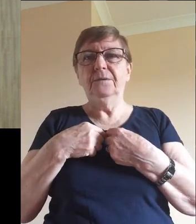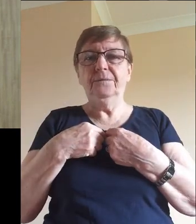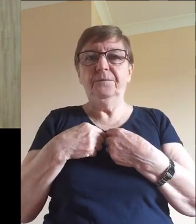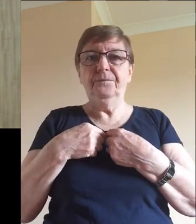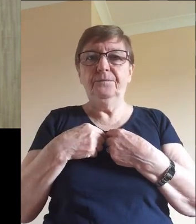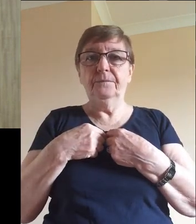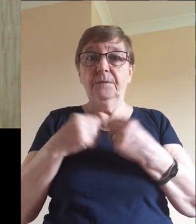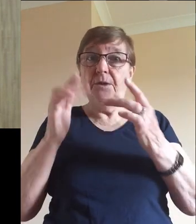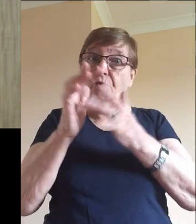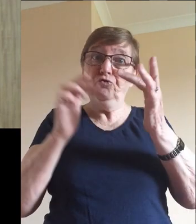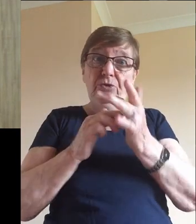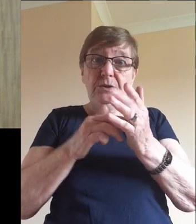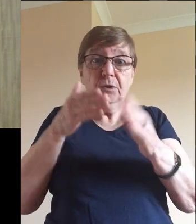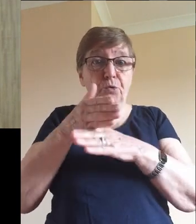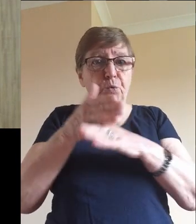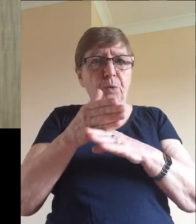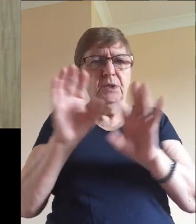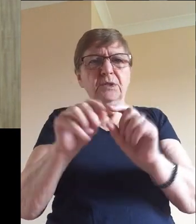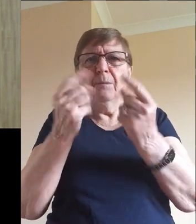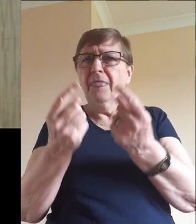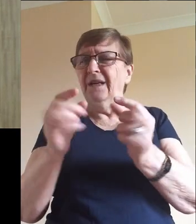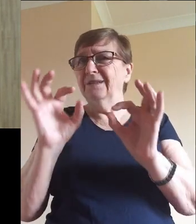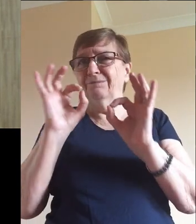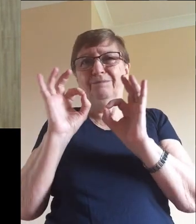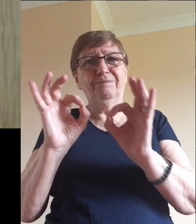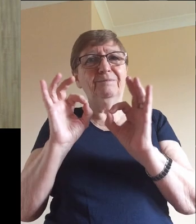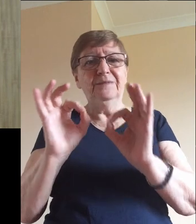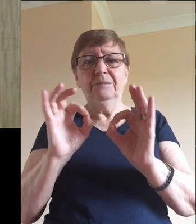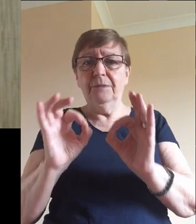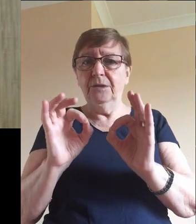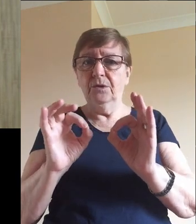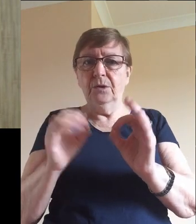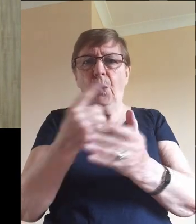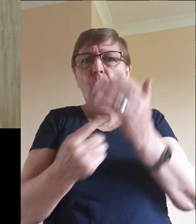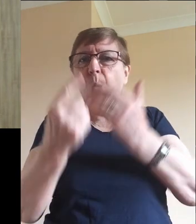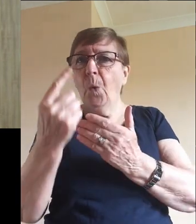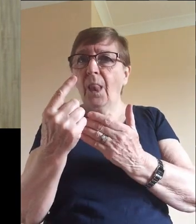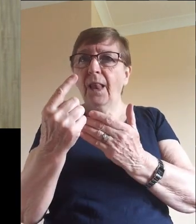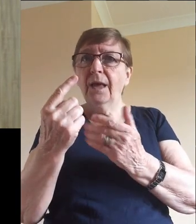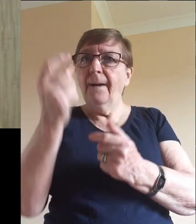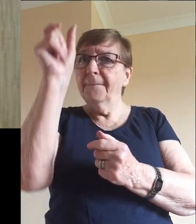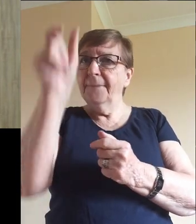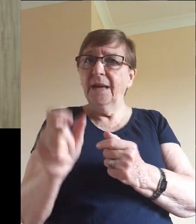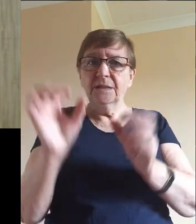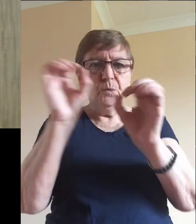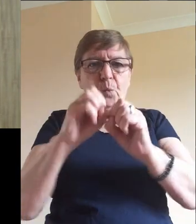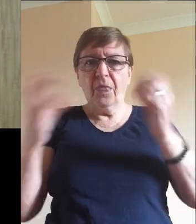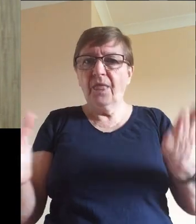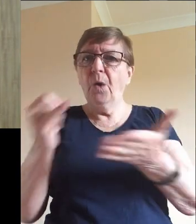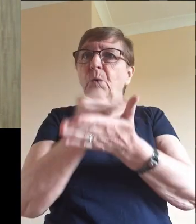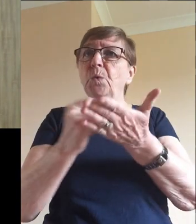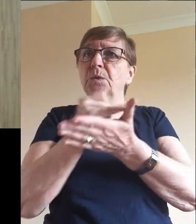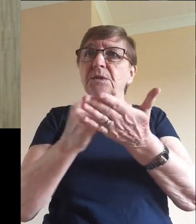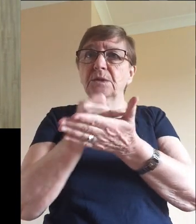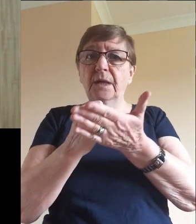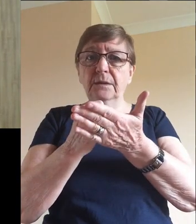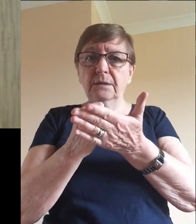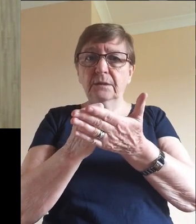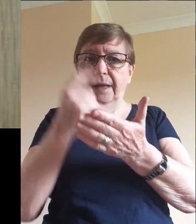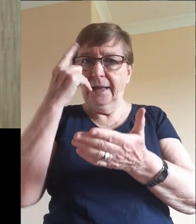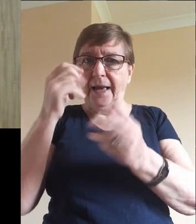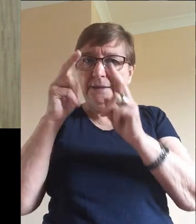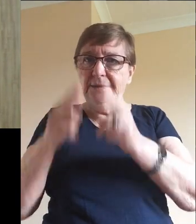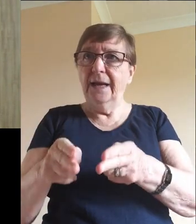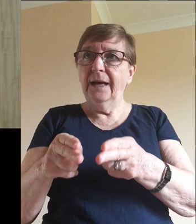Now, Jesus was doing something unique. Only the sinless could die for sinners. Only the Son was able to bear the